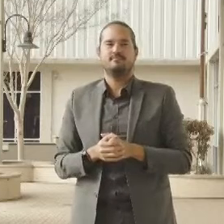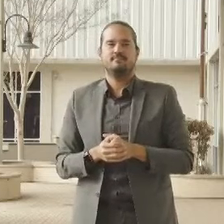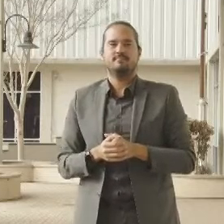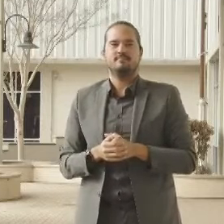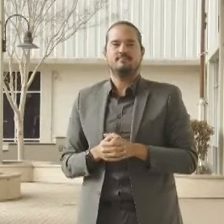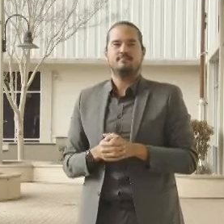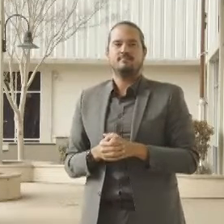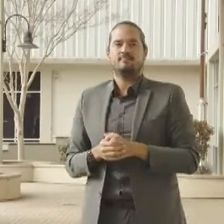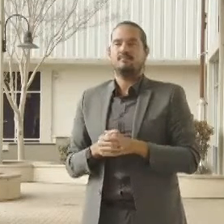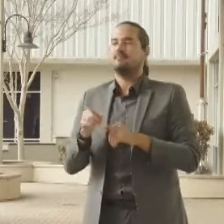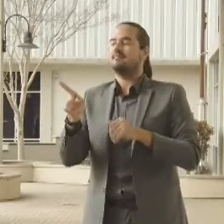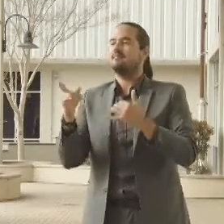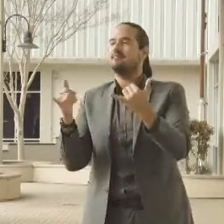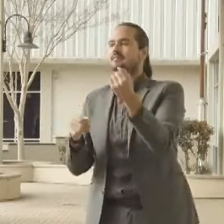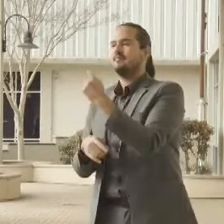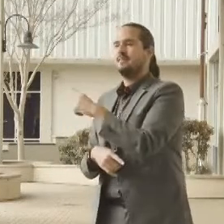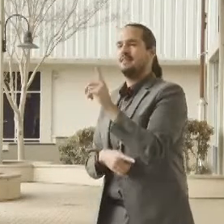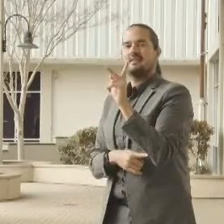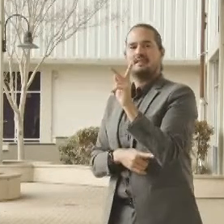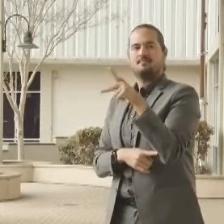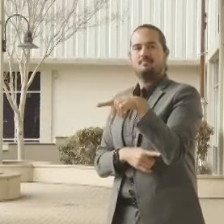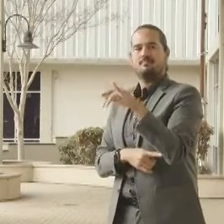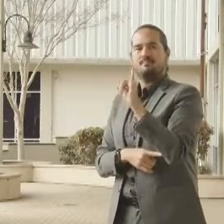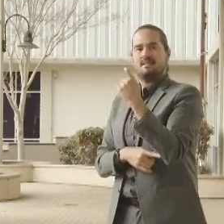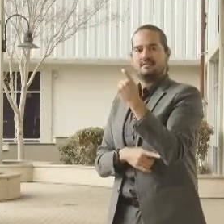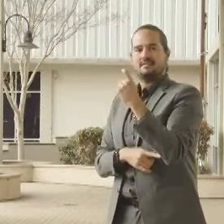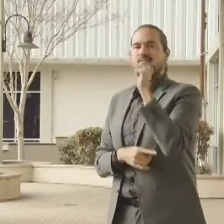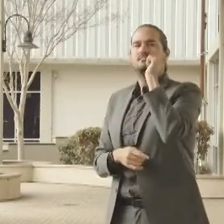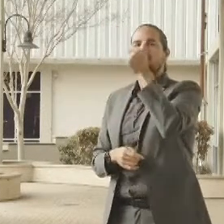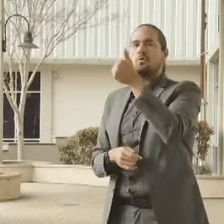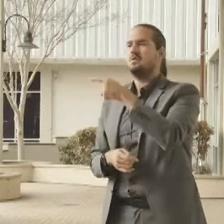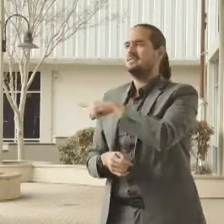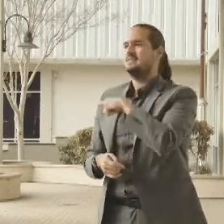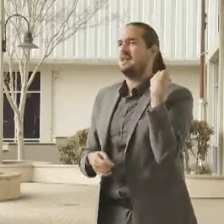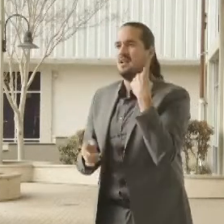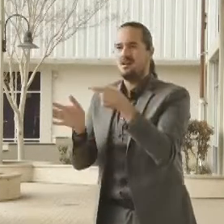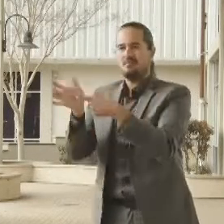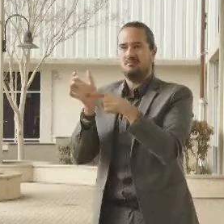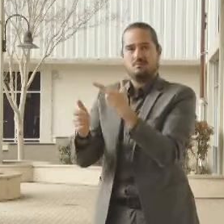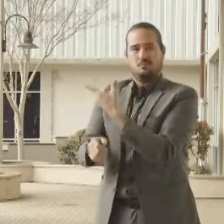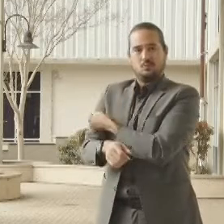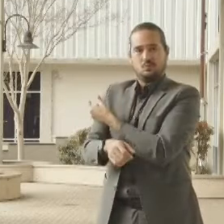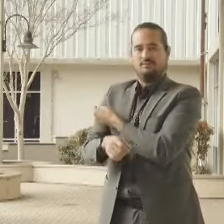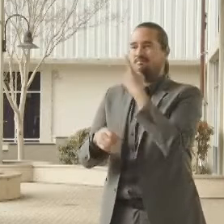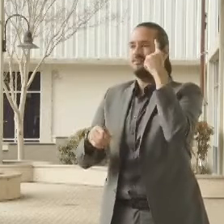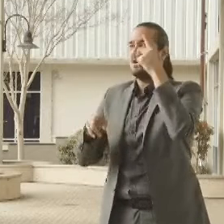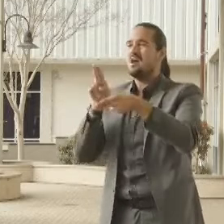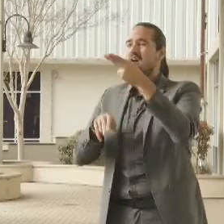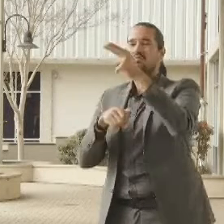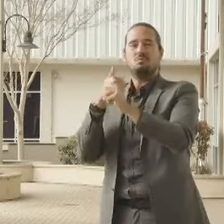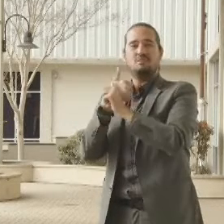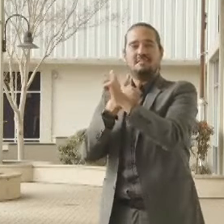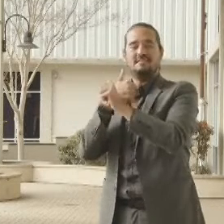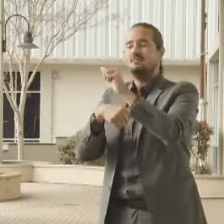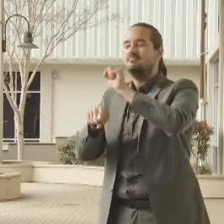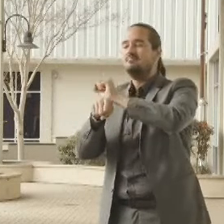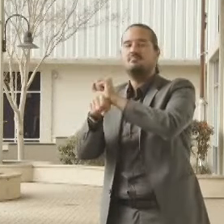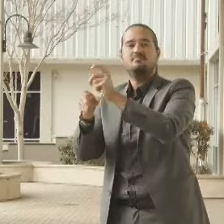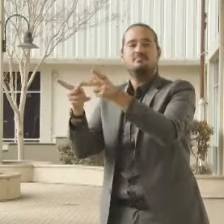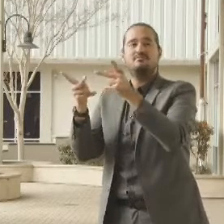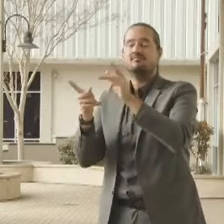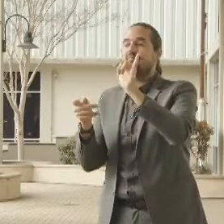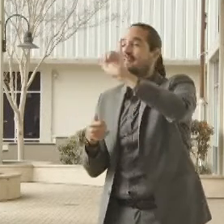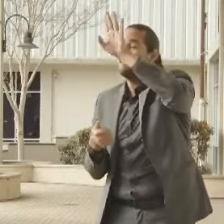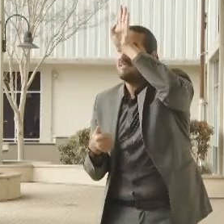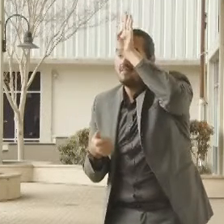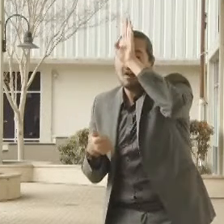for vaccines and boosters for those who work in high-risk settings, particularly firefighters. There have been a couple of dozen holdouts. What is your